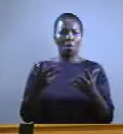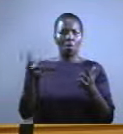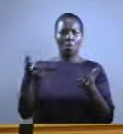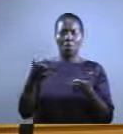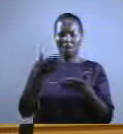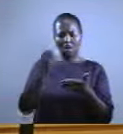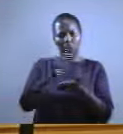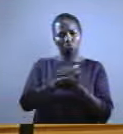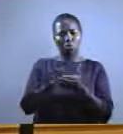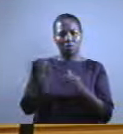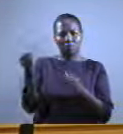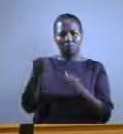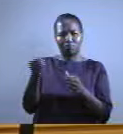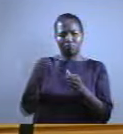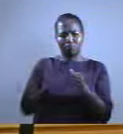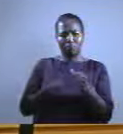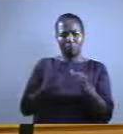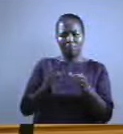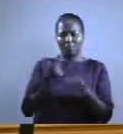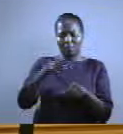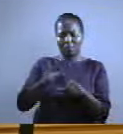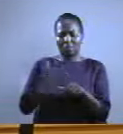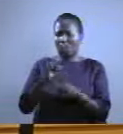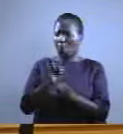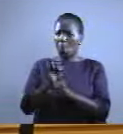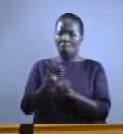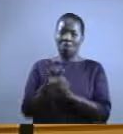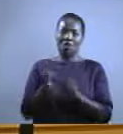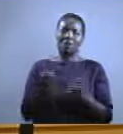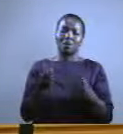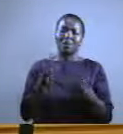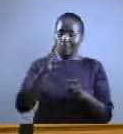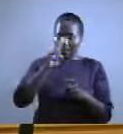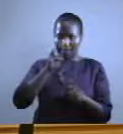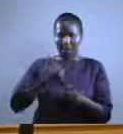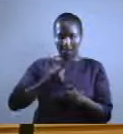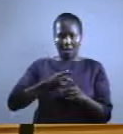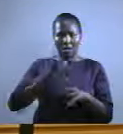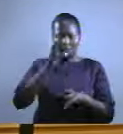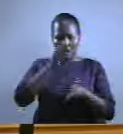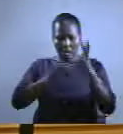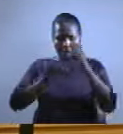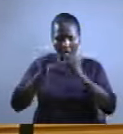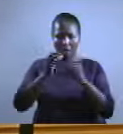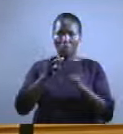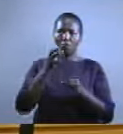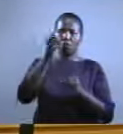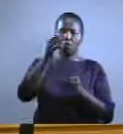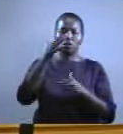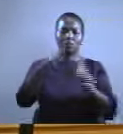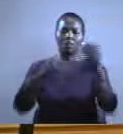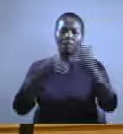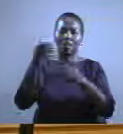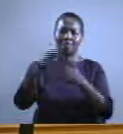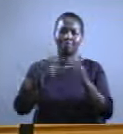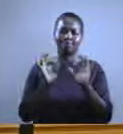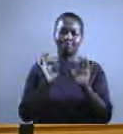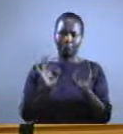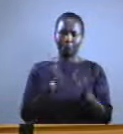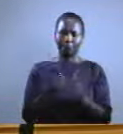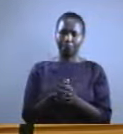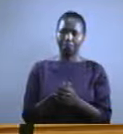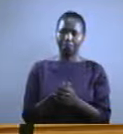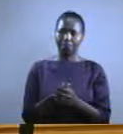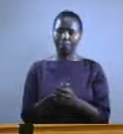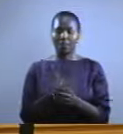or first-time gainful employment that is necessary for them to build their future careers. The government,